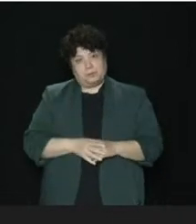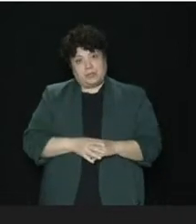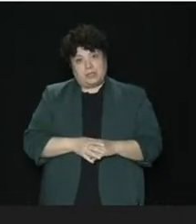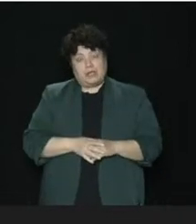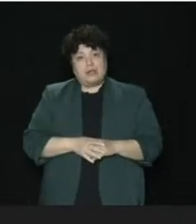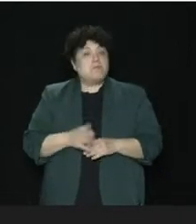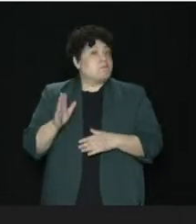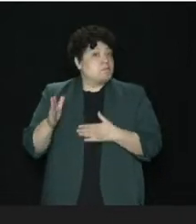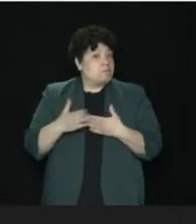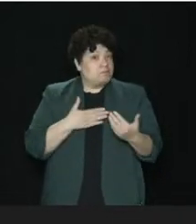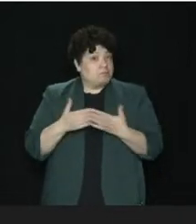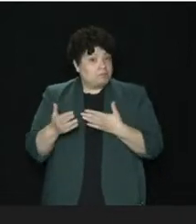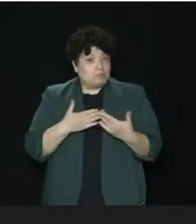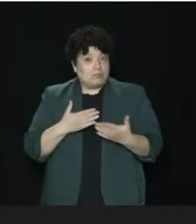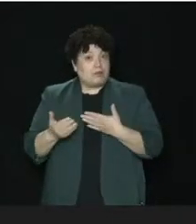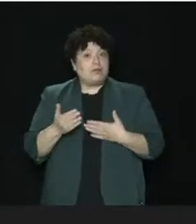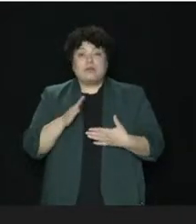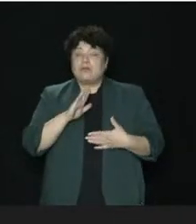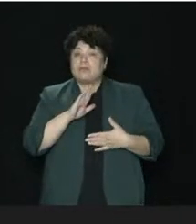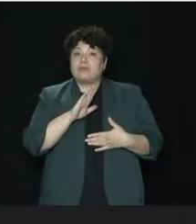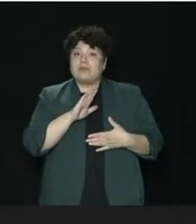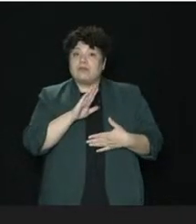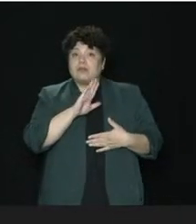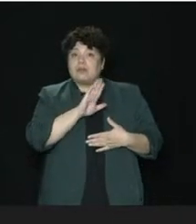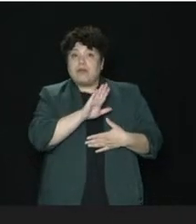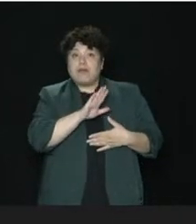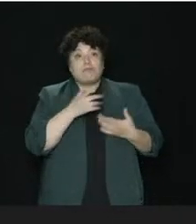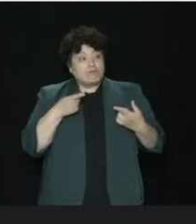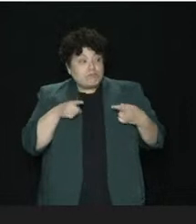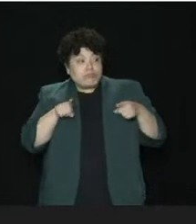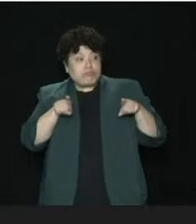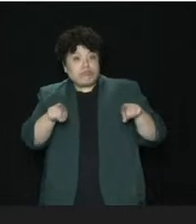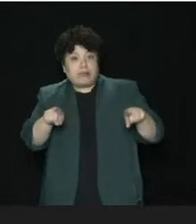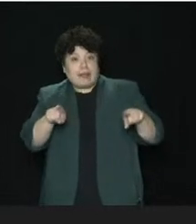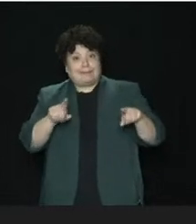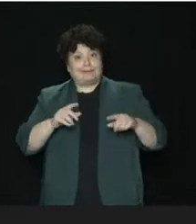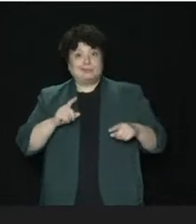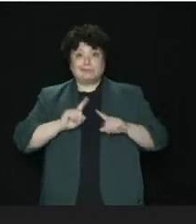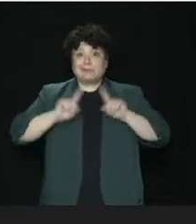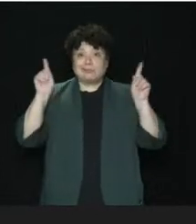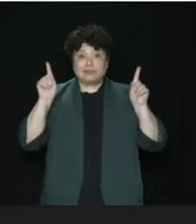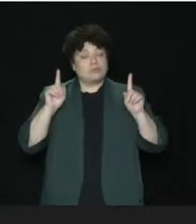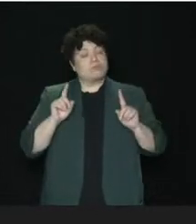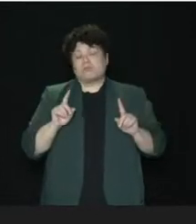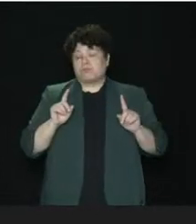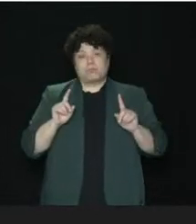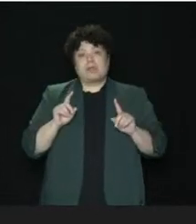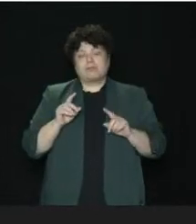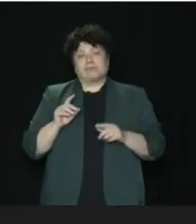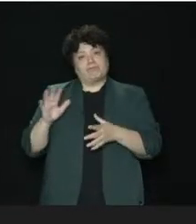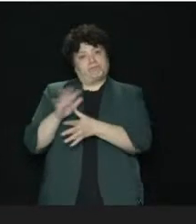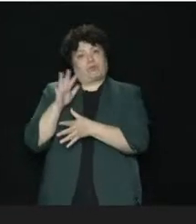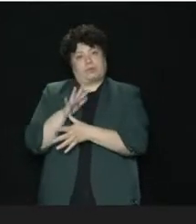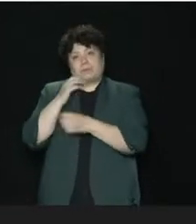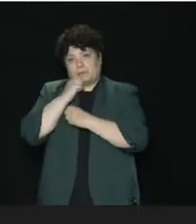Even if there isn't automatically symmetry with other countries, we will continue